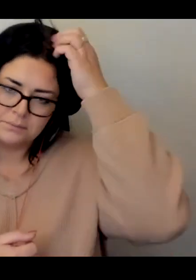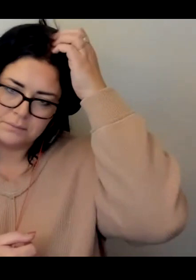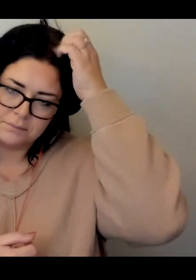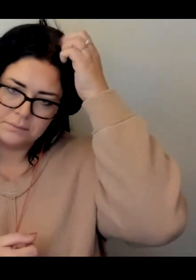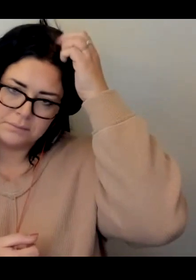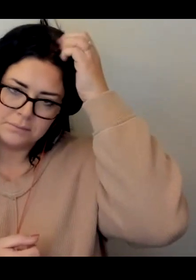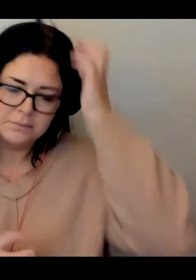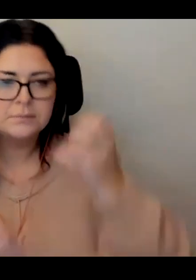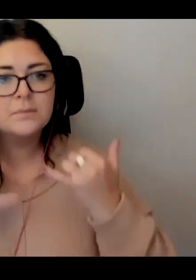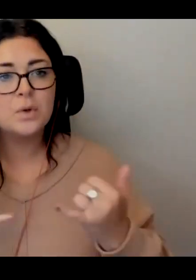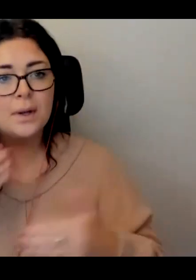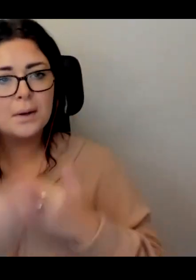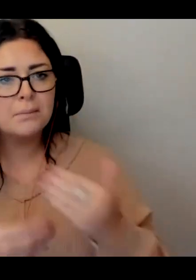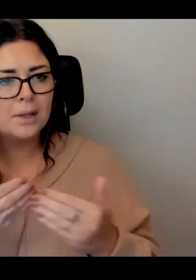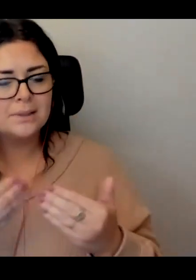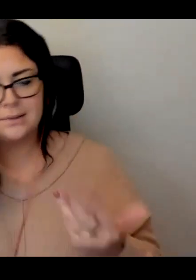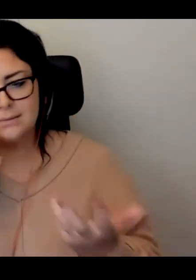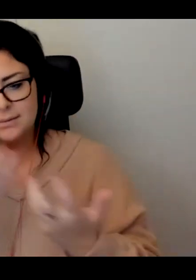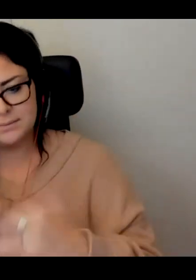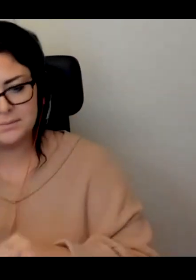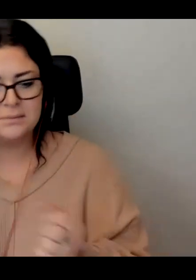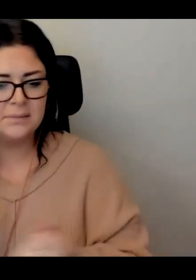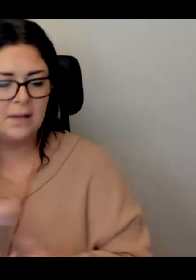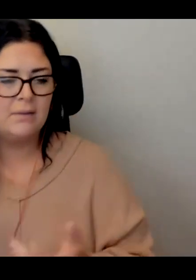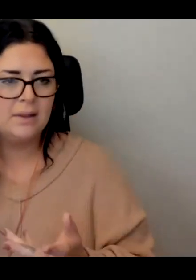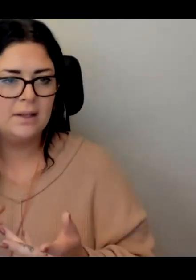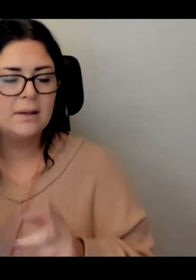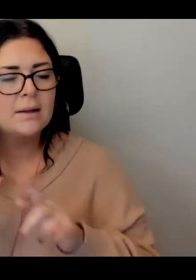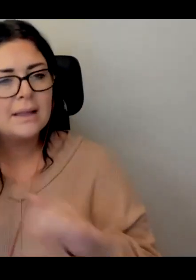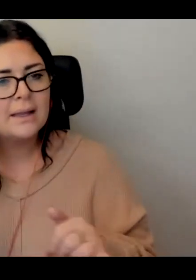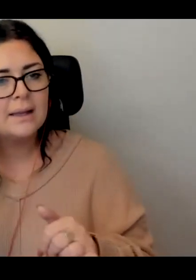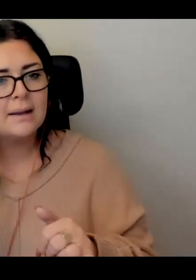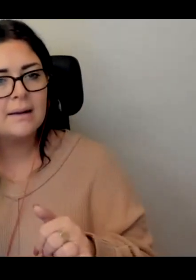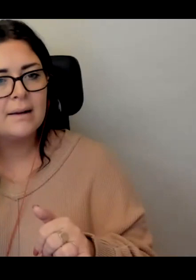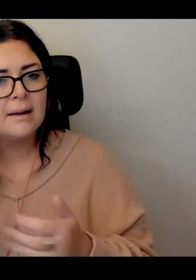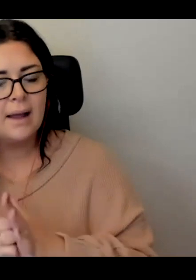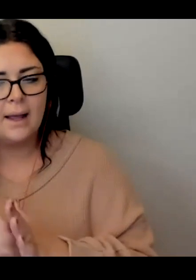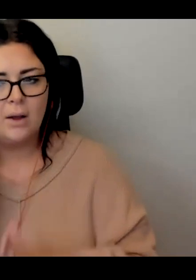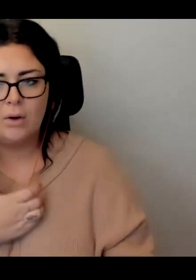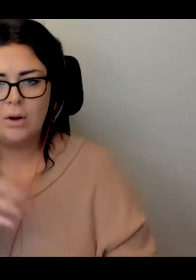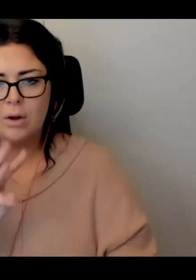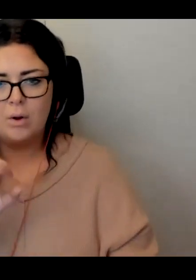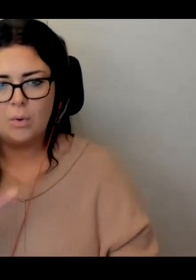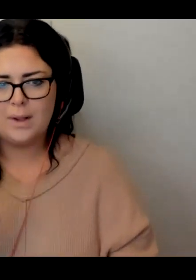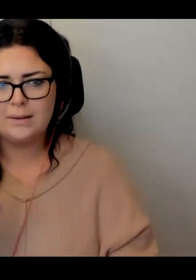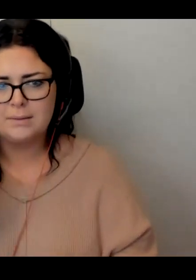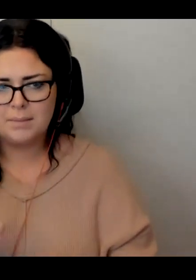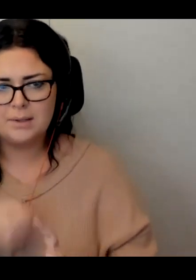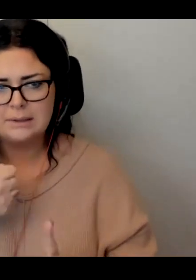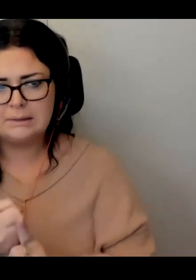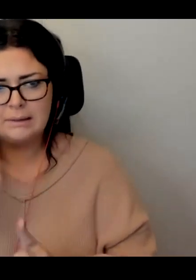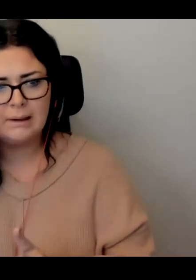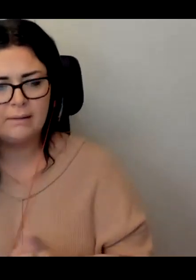trying to get that arranged and figure all that part about, but we're also then trying to figure out how our wills would be affected in the event of a